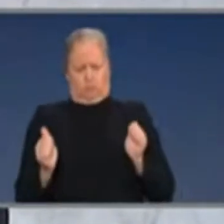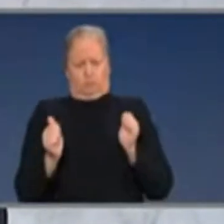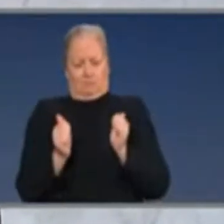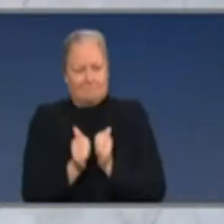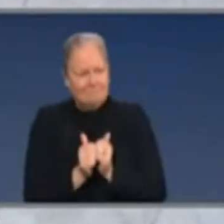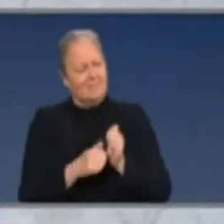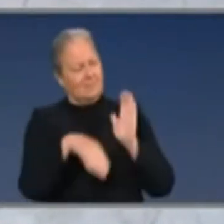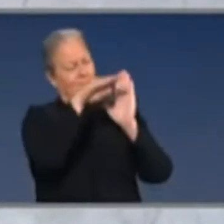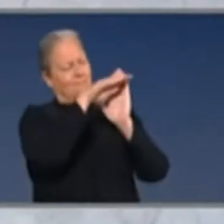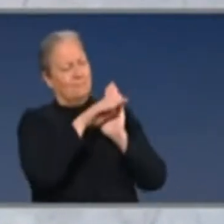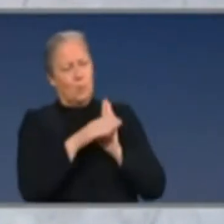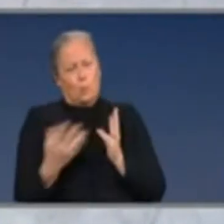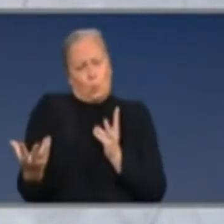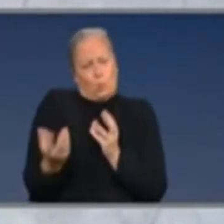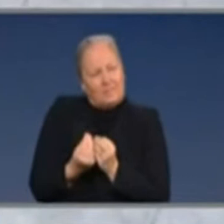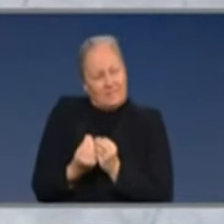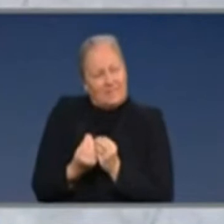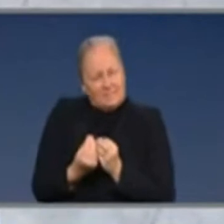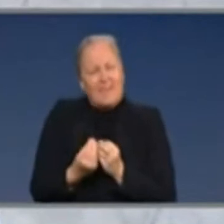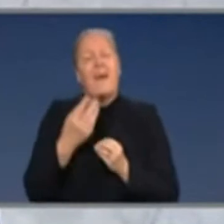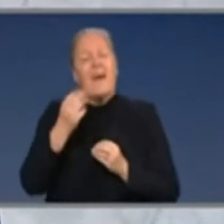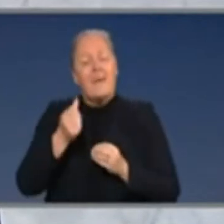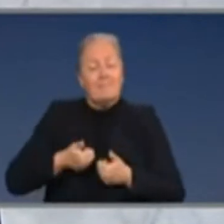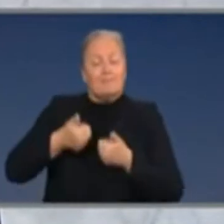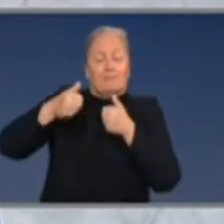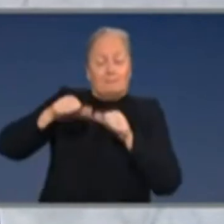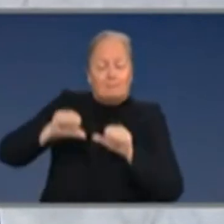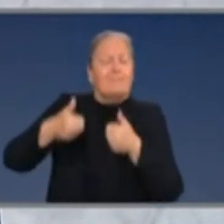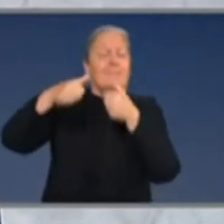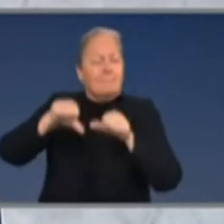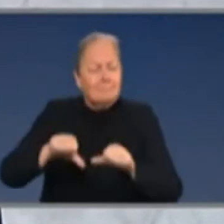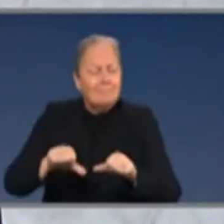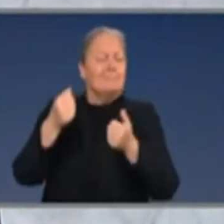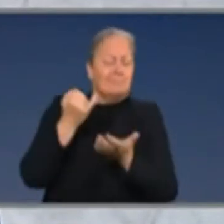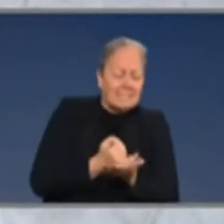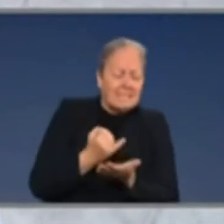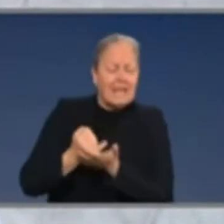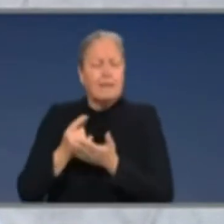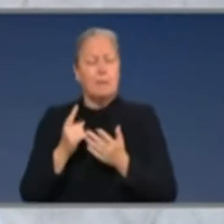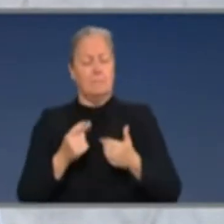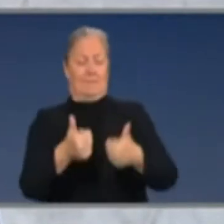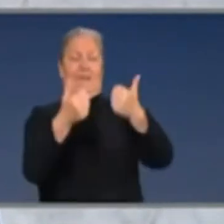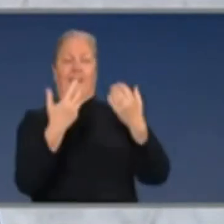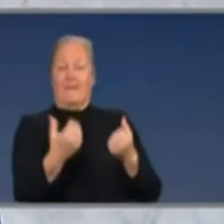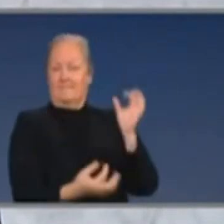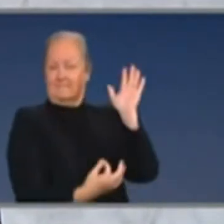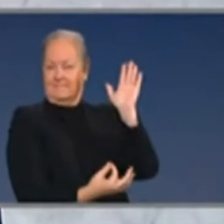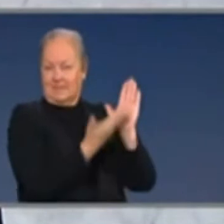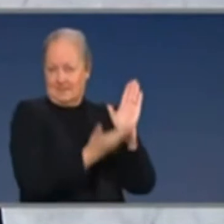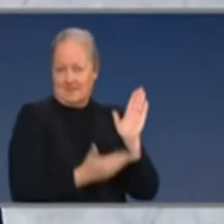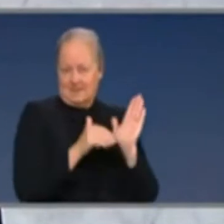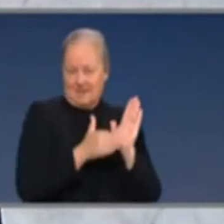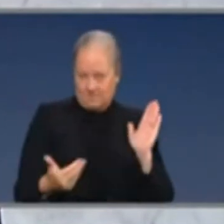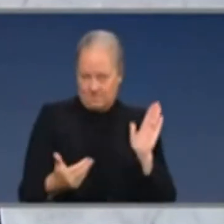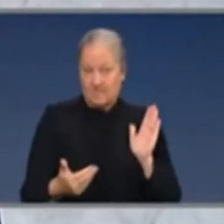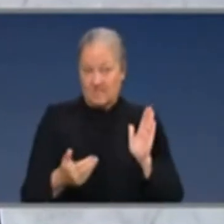of policy. Obviously, it's been bumps and difficulties and all that sort of stuff, but you've got there. That's the principle at